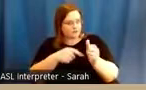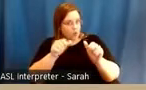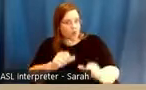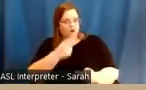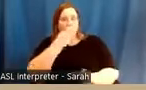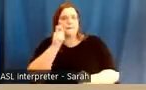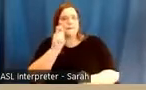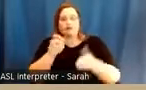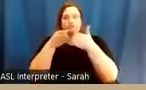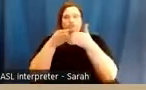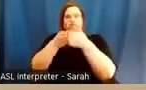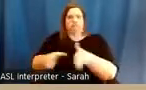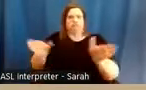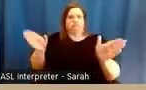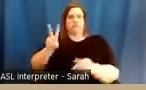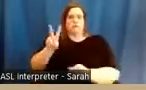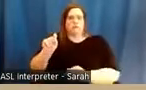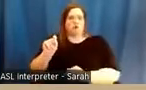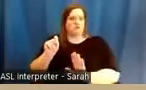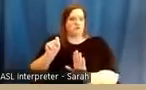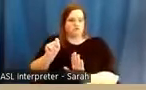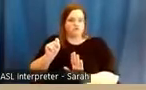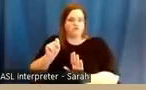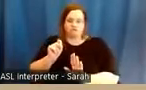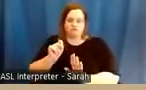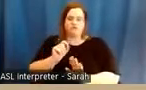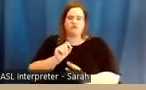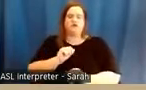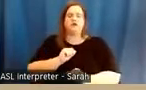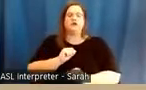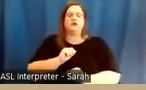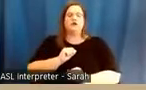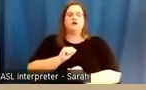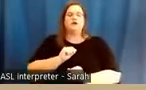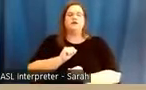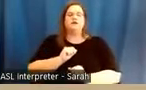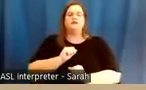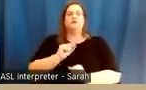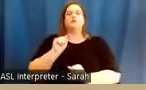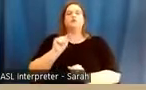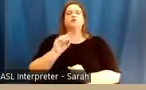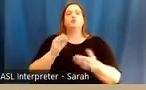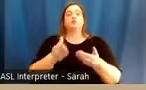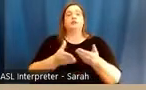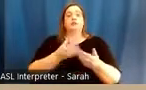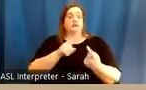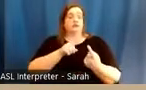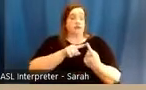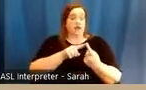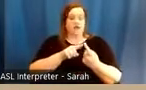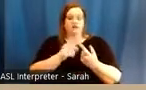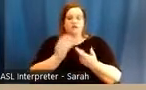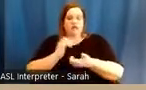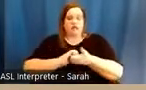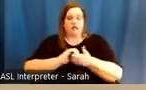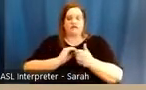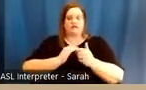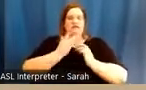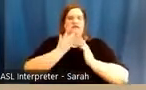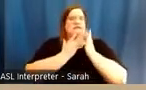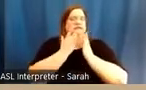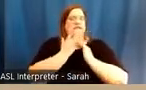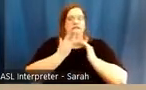now on a regular basis. And it's too easy to couple that with the lack of capacity, with the lack of